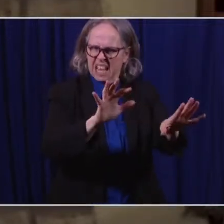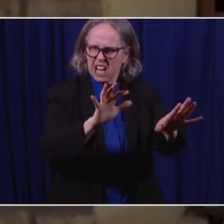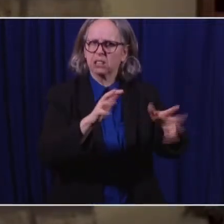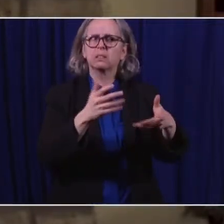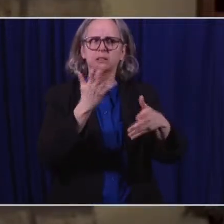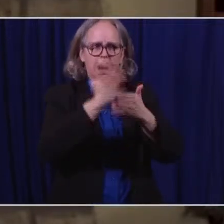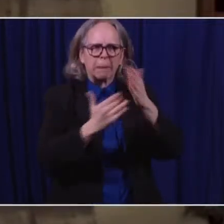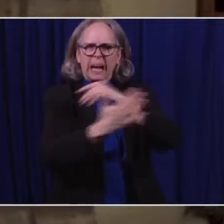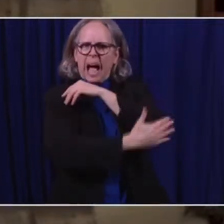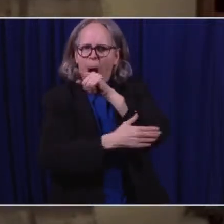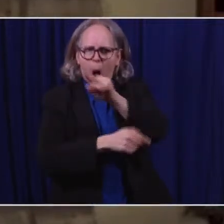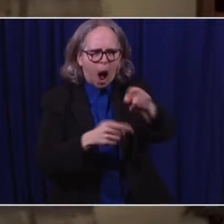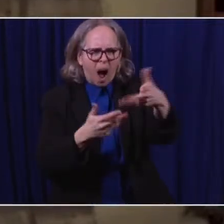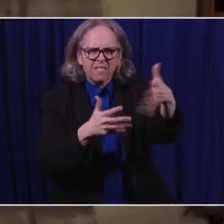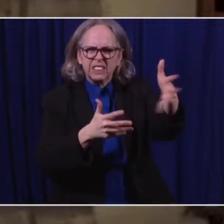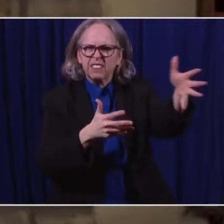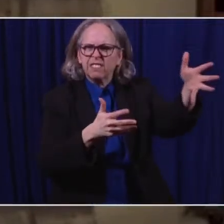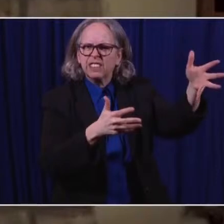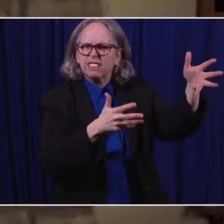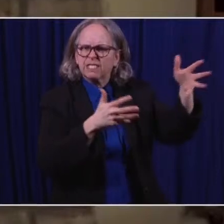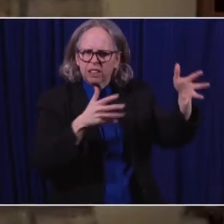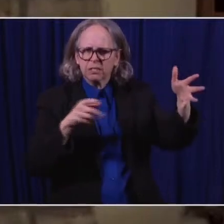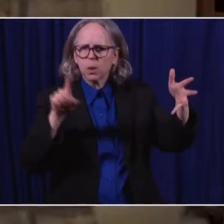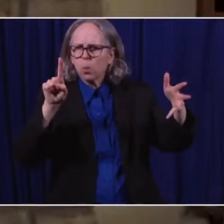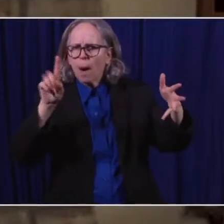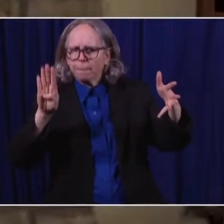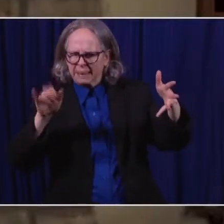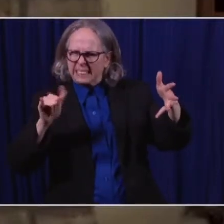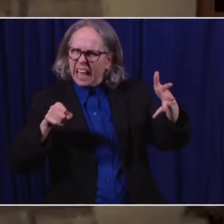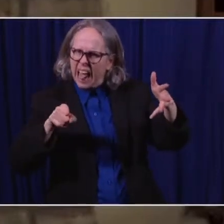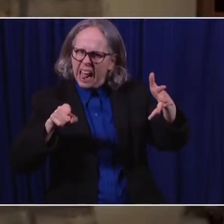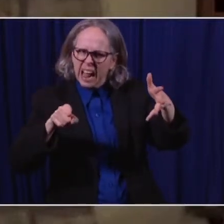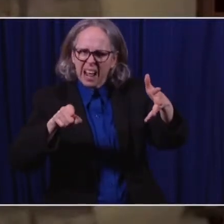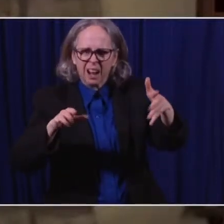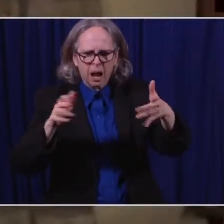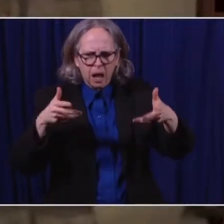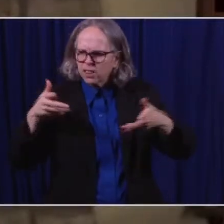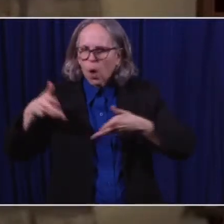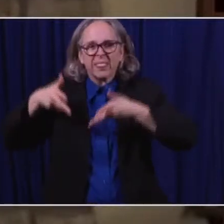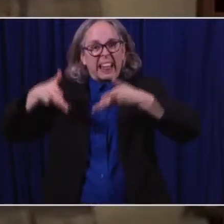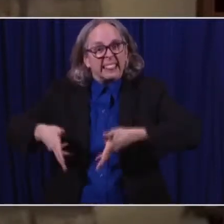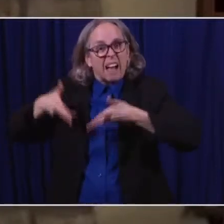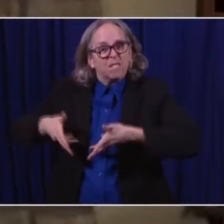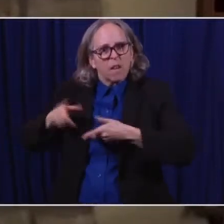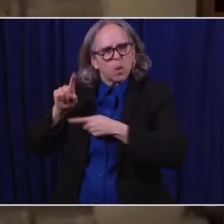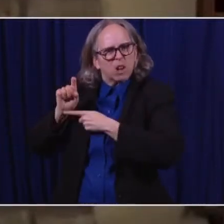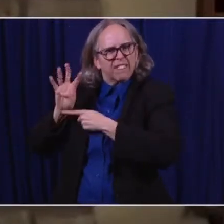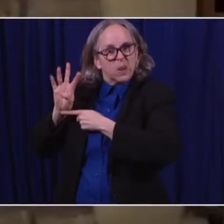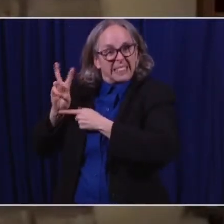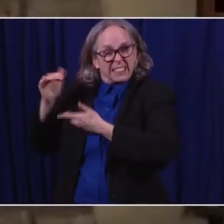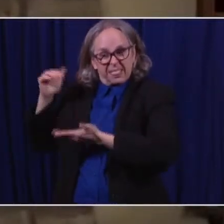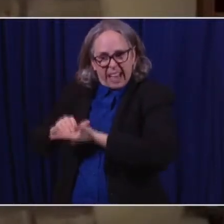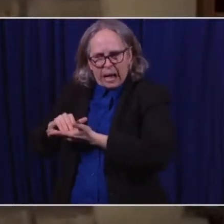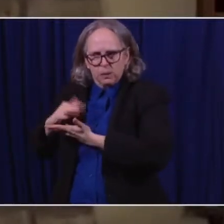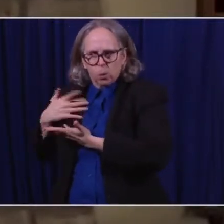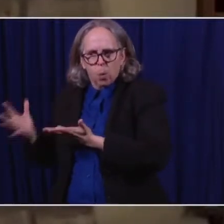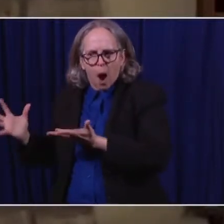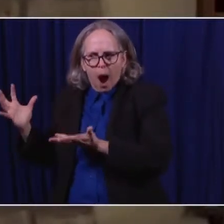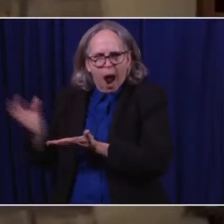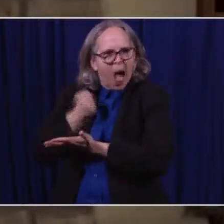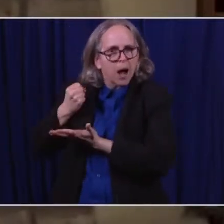means is that of that 146,000, more than 100,000 this week and next week we'll be able to